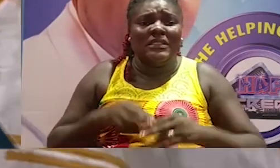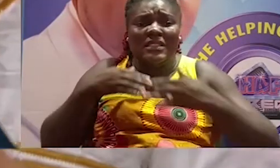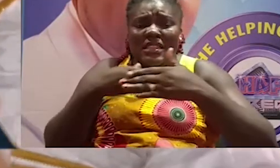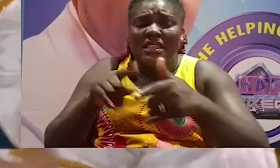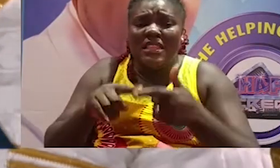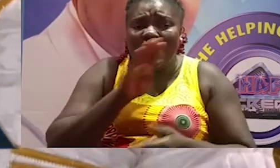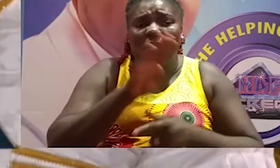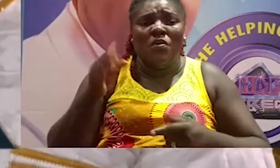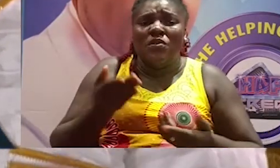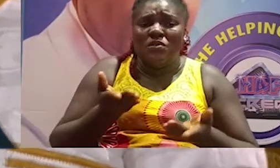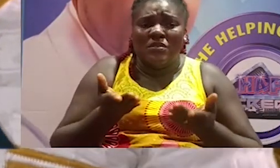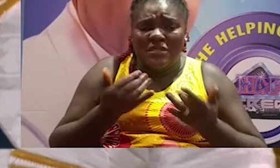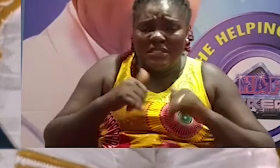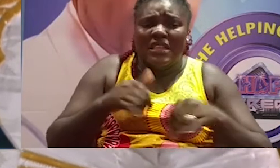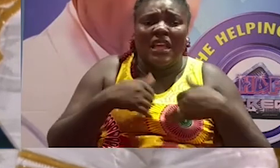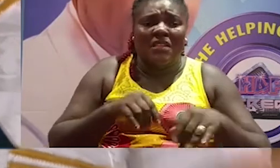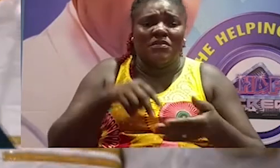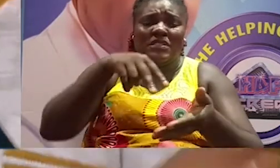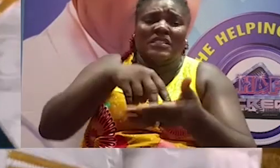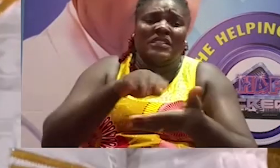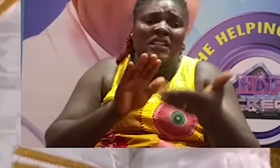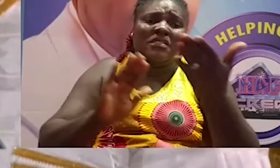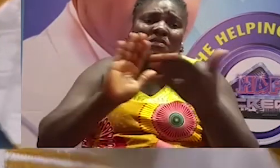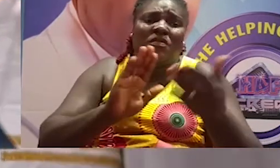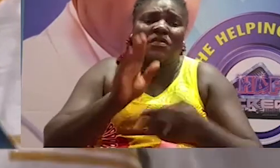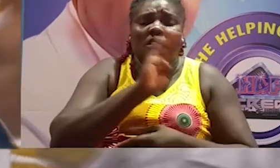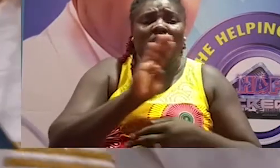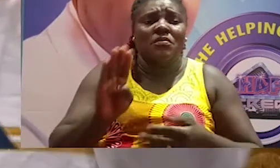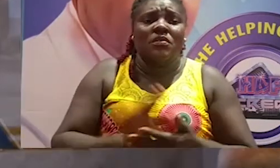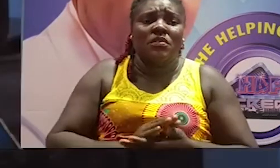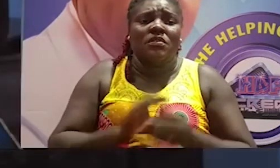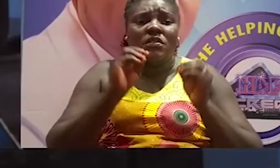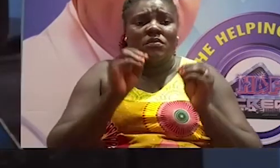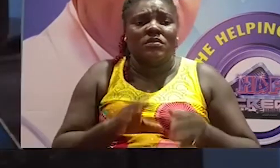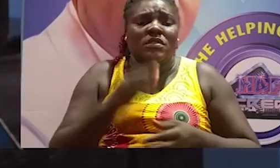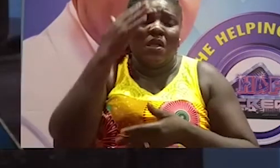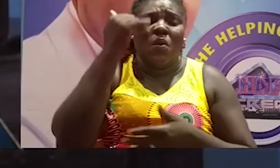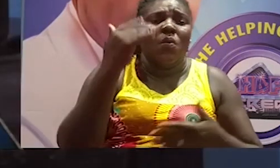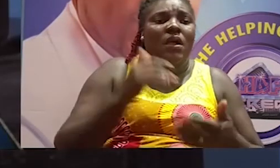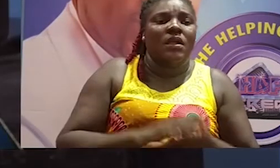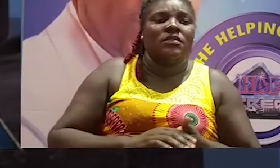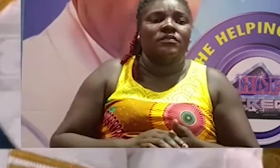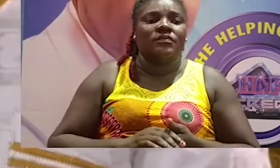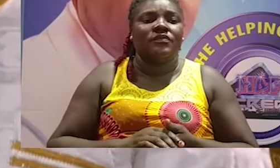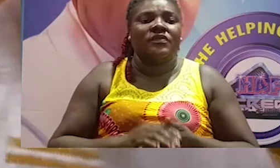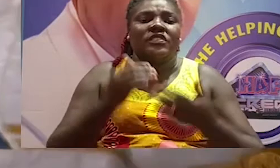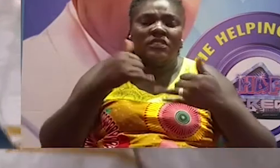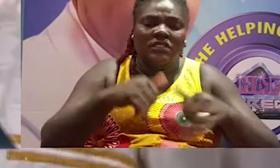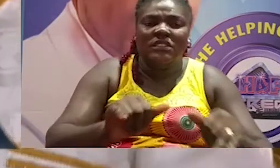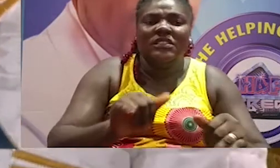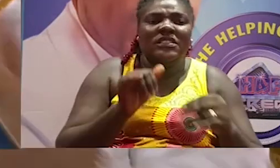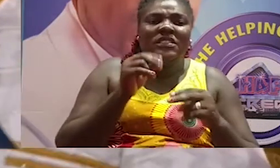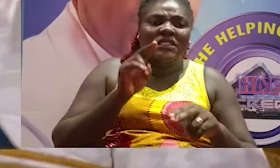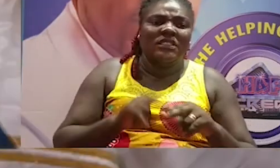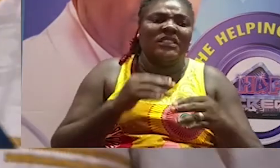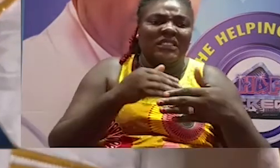Come, things like that. Even the teacher will even add to it. Ah, you, we are, if have to put you in the front, you are still going. Tell your parents to